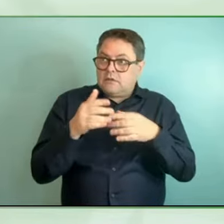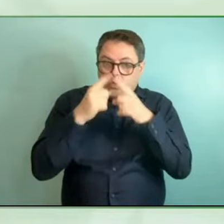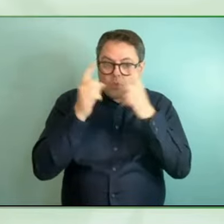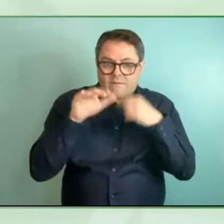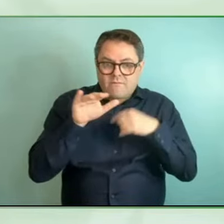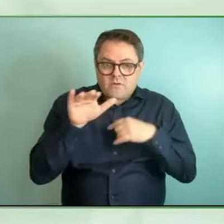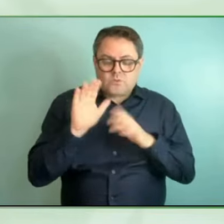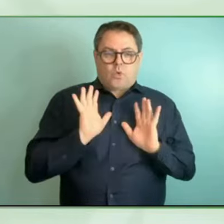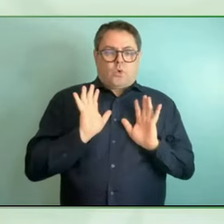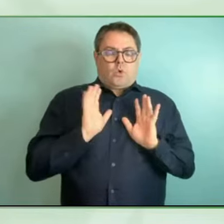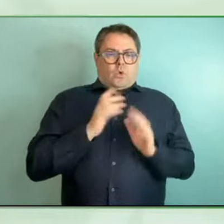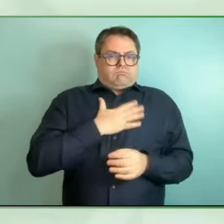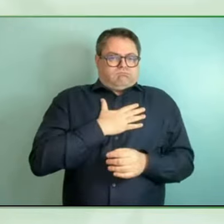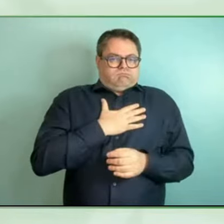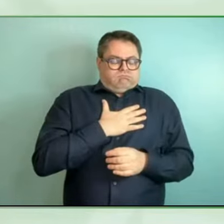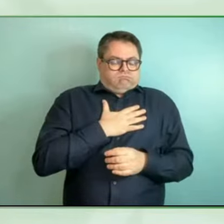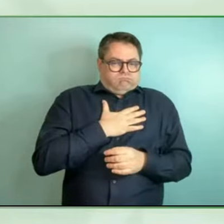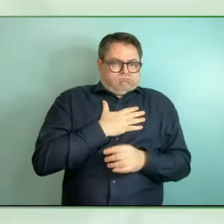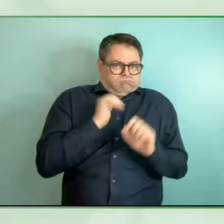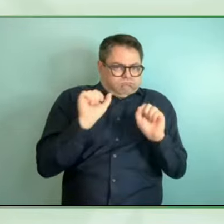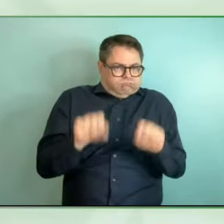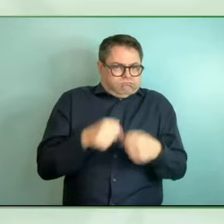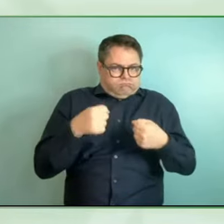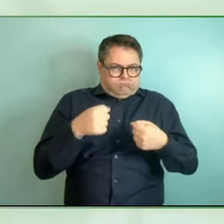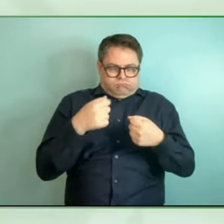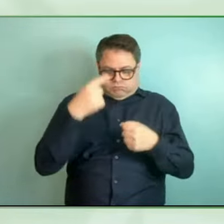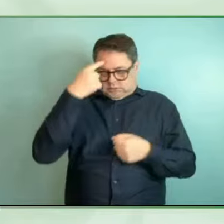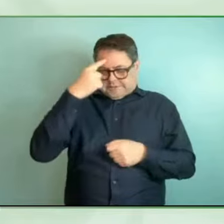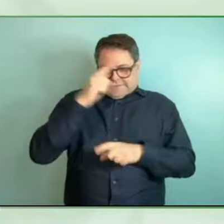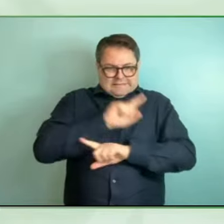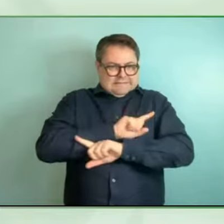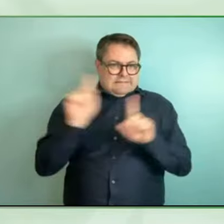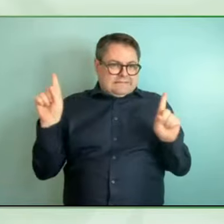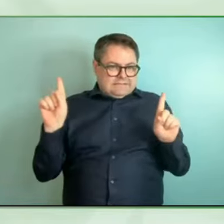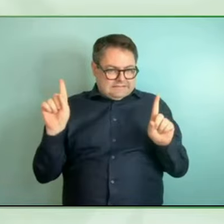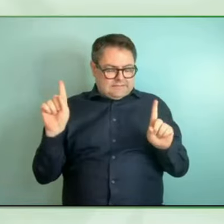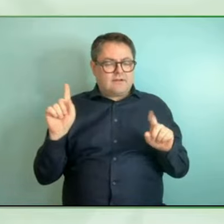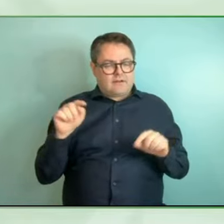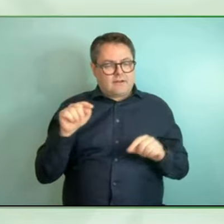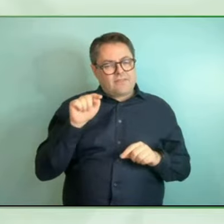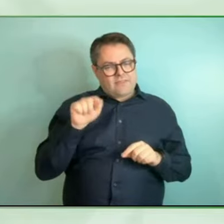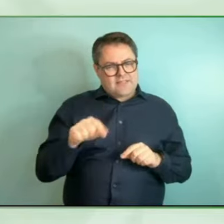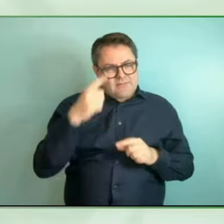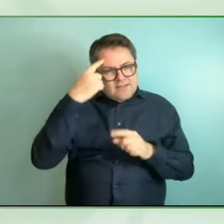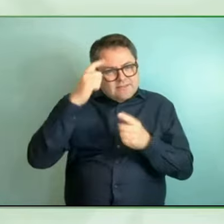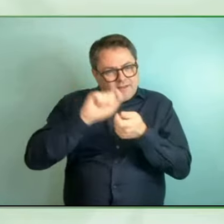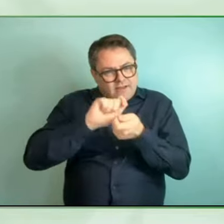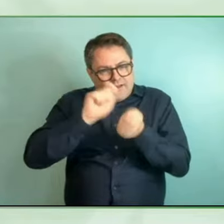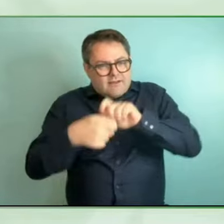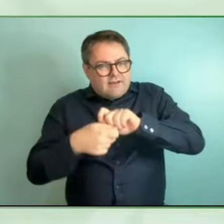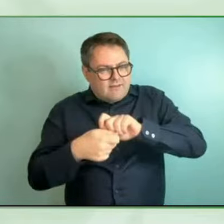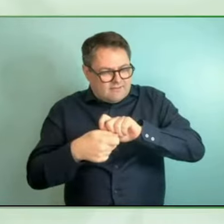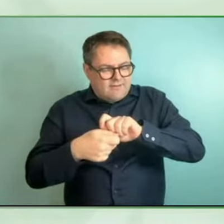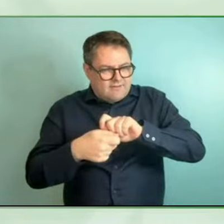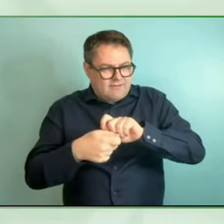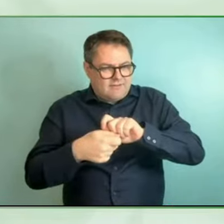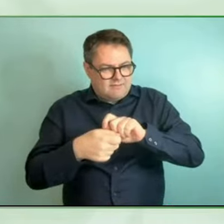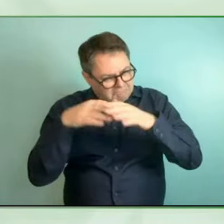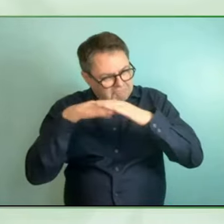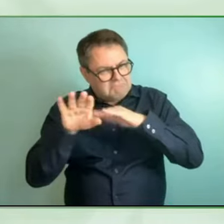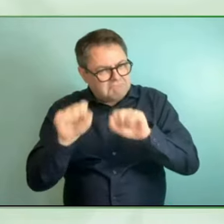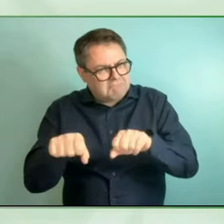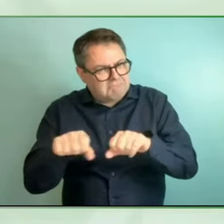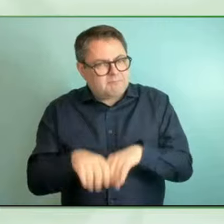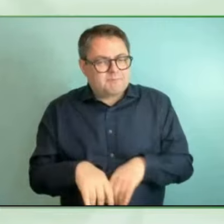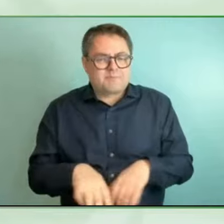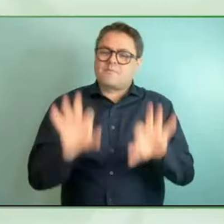really another point that is very important. Okay, great. Then we finish with that